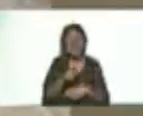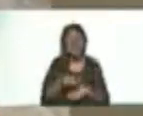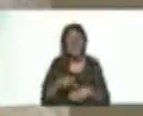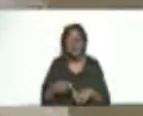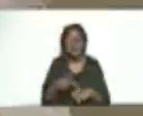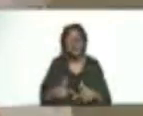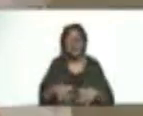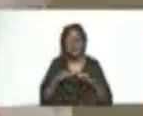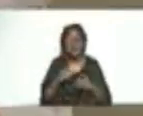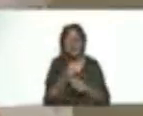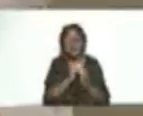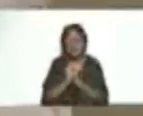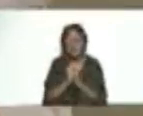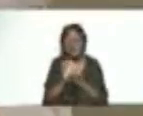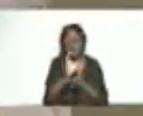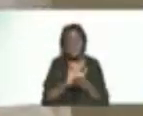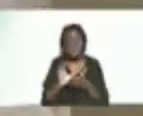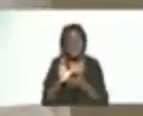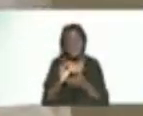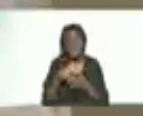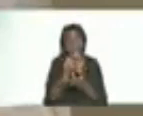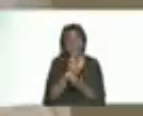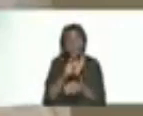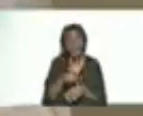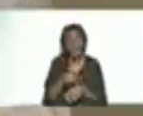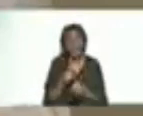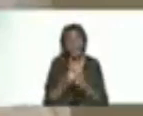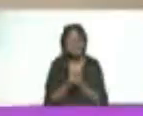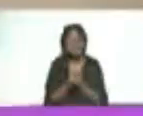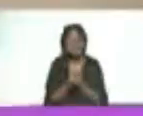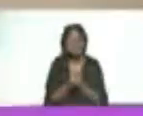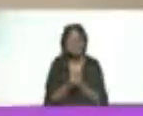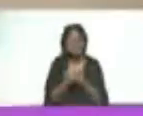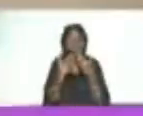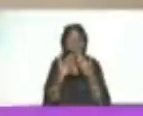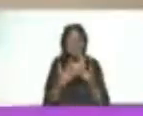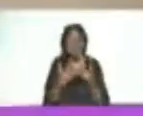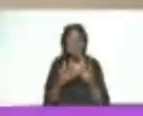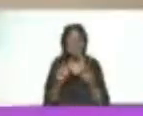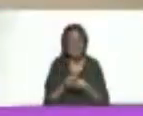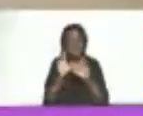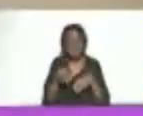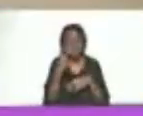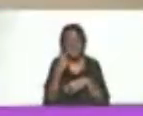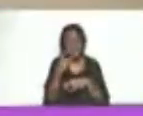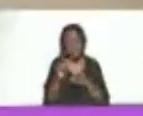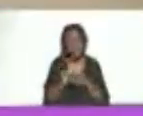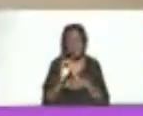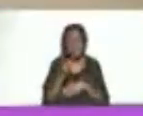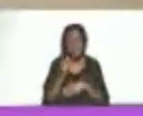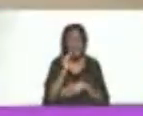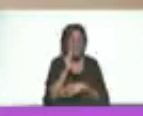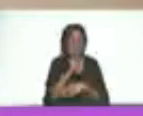in Freeport, Grand Bahama. I'm Azure Quant. Back to you, Makushla. Well, thanks, Azure. As you can see there, that was our Azure Quant